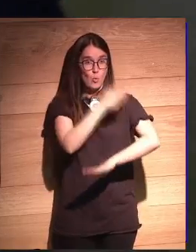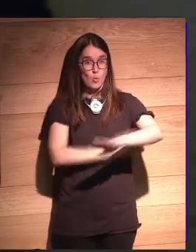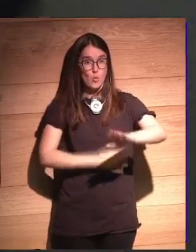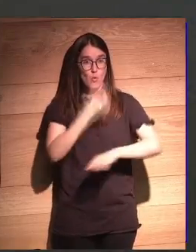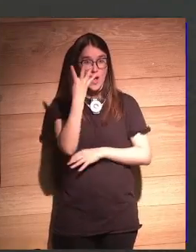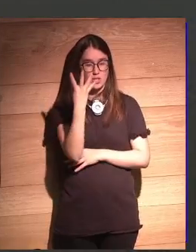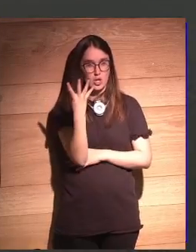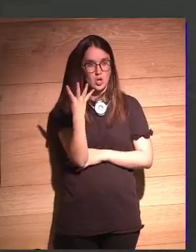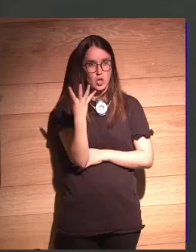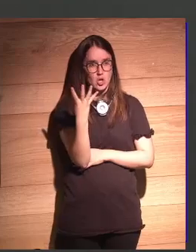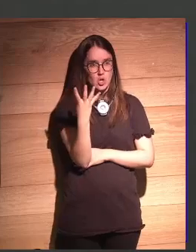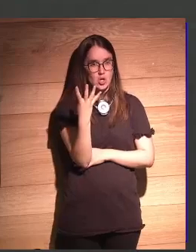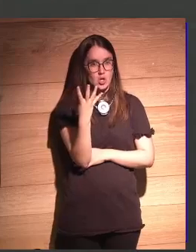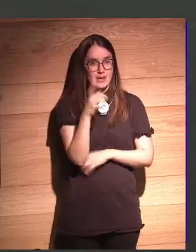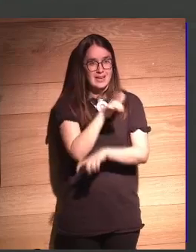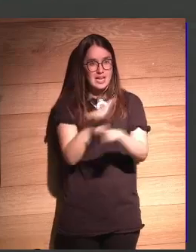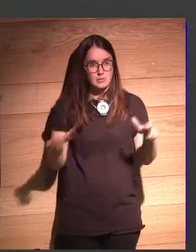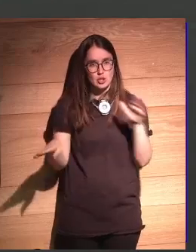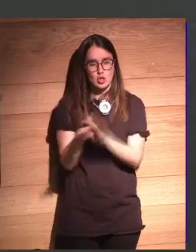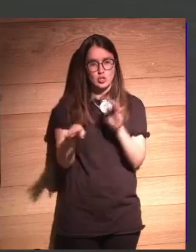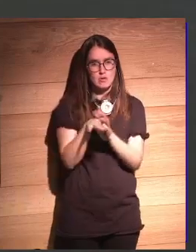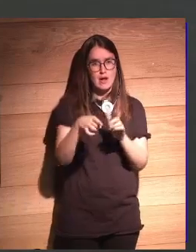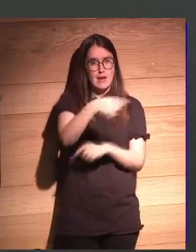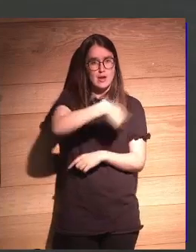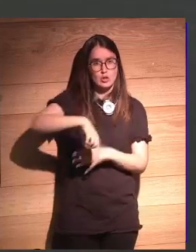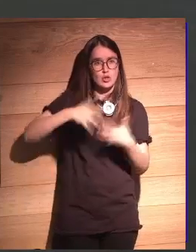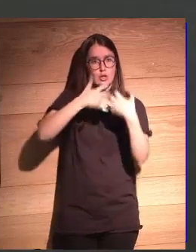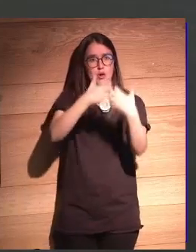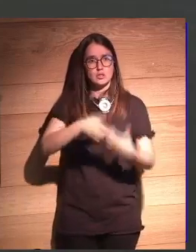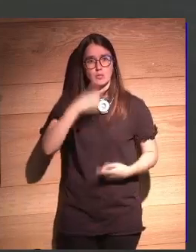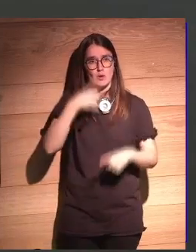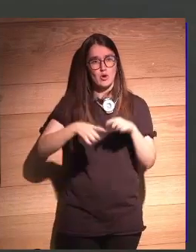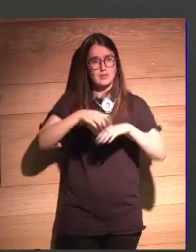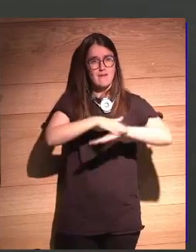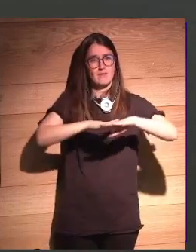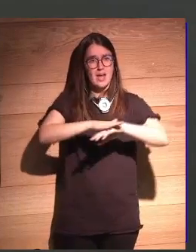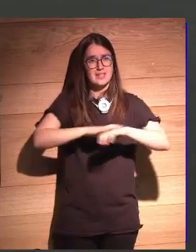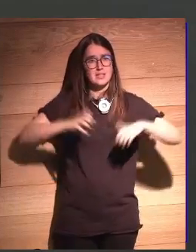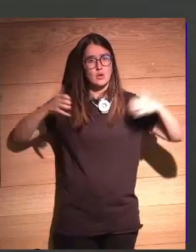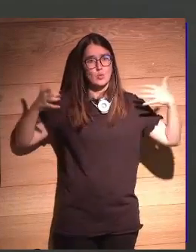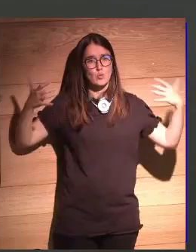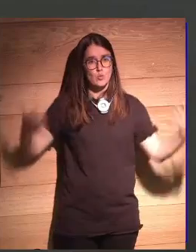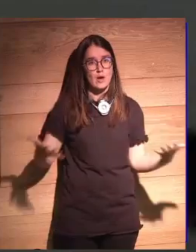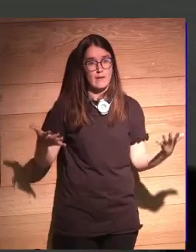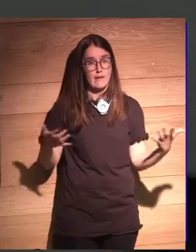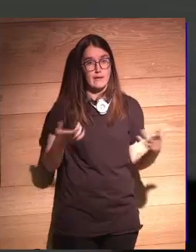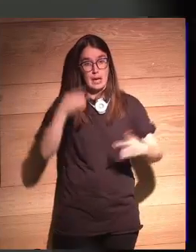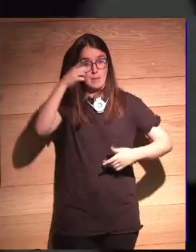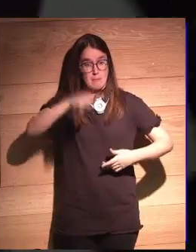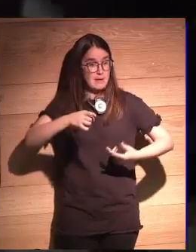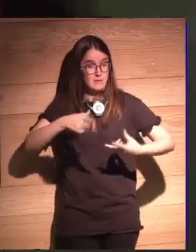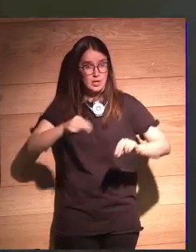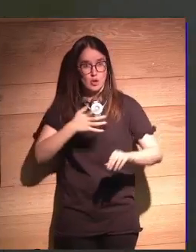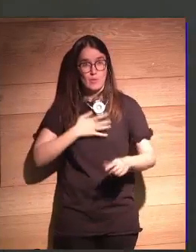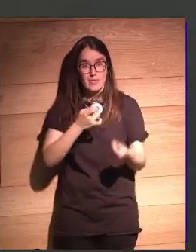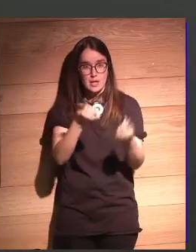The yellow vests have had many injuries. They have lost eyes. They have suffered injuries in their arms